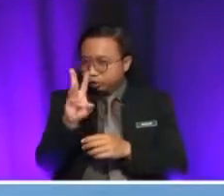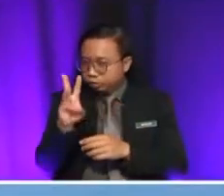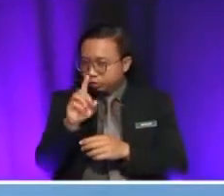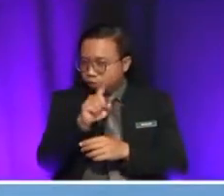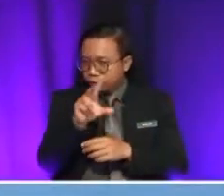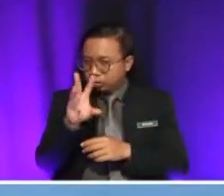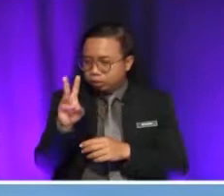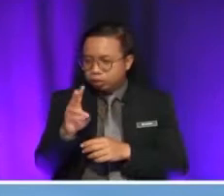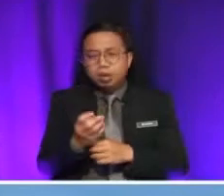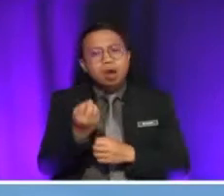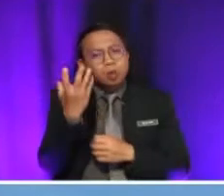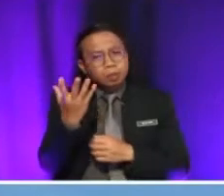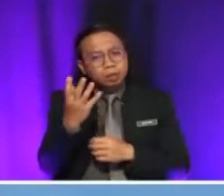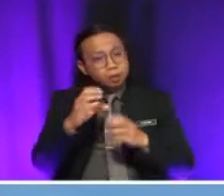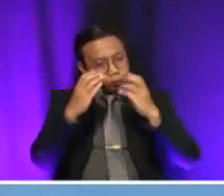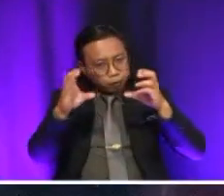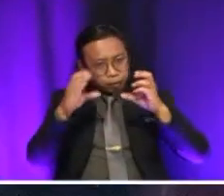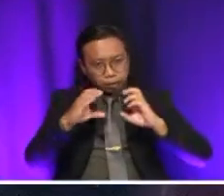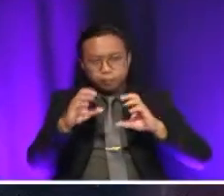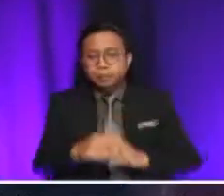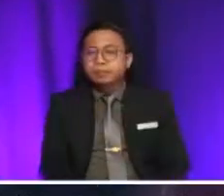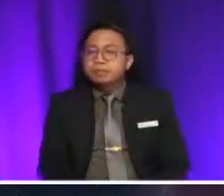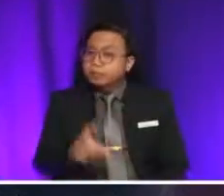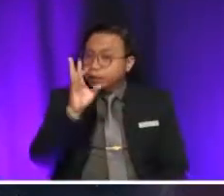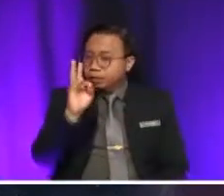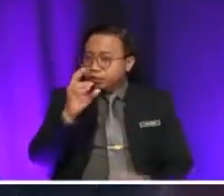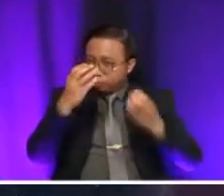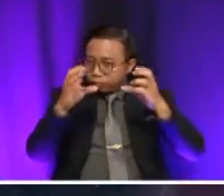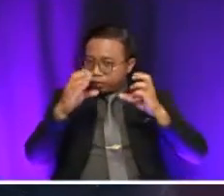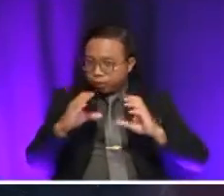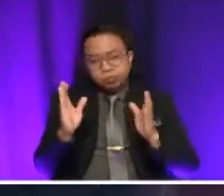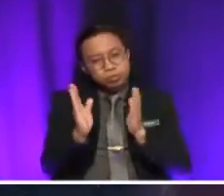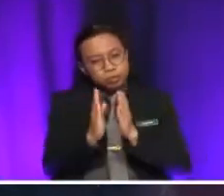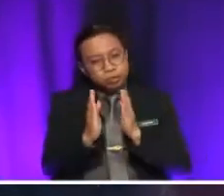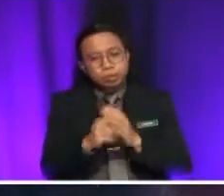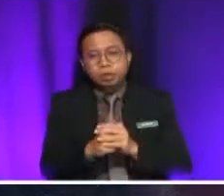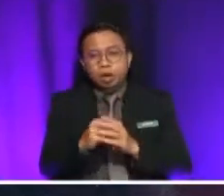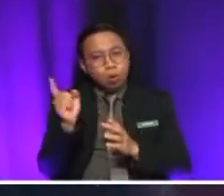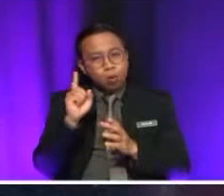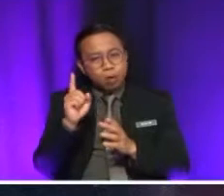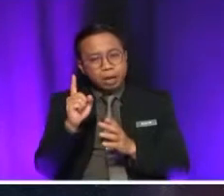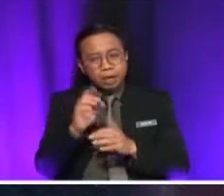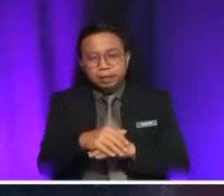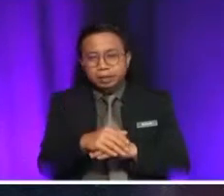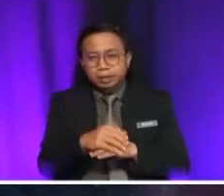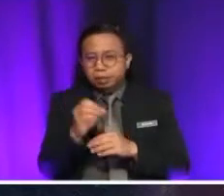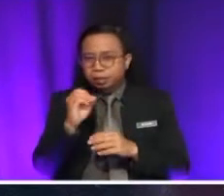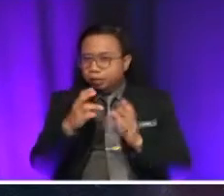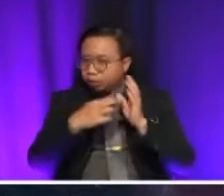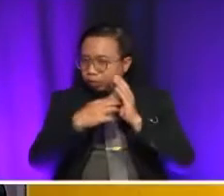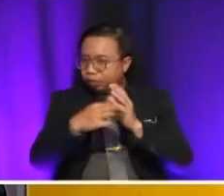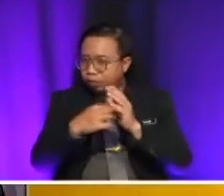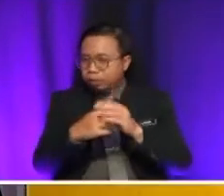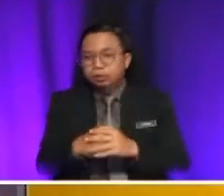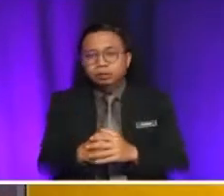many paragraphs is there to choose from? There are 7 paragraphs, short paragraphs, where there are gaps. So without referring to the gaps, they're